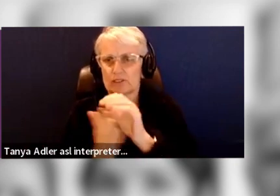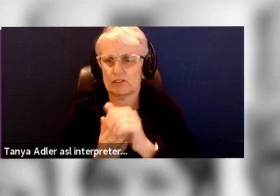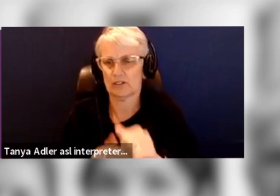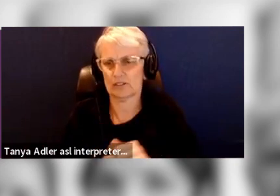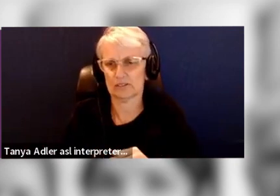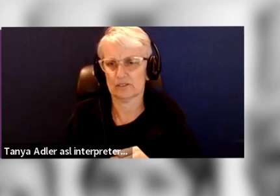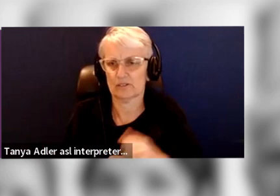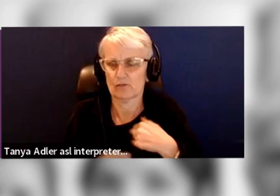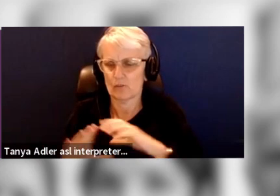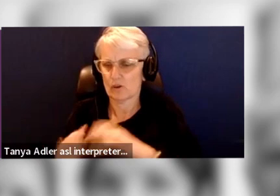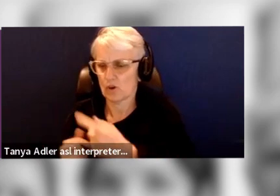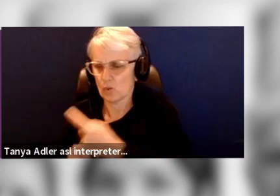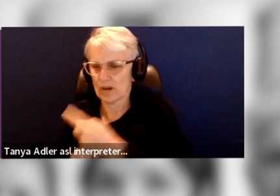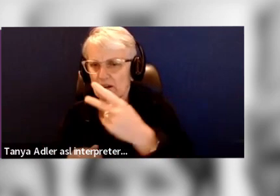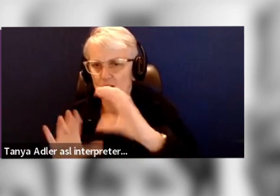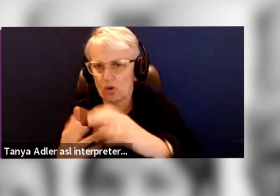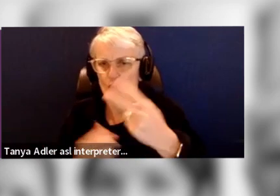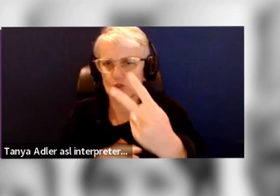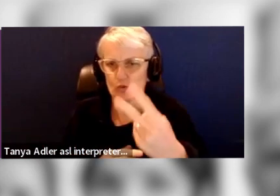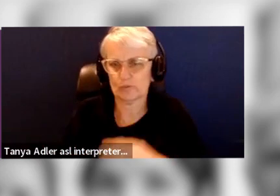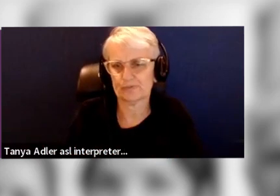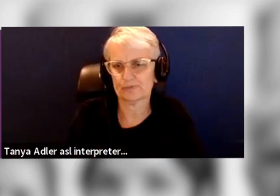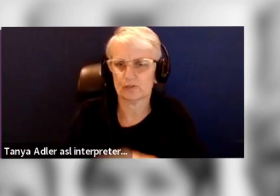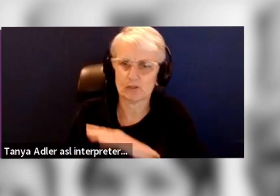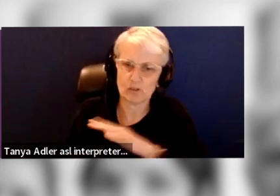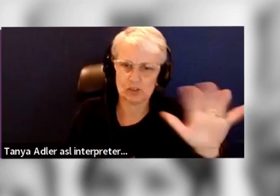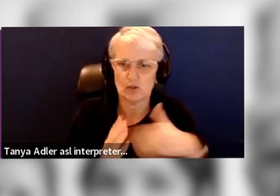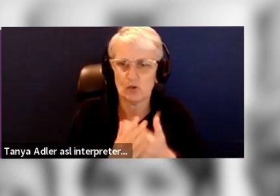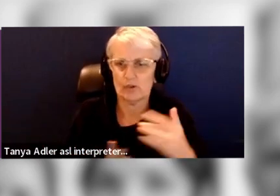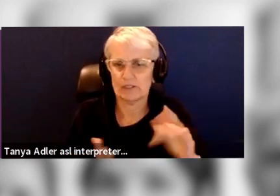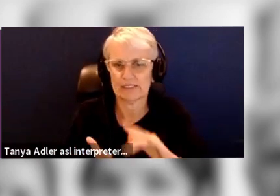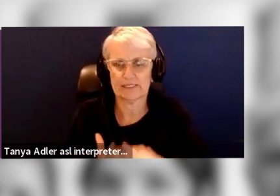from cohorts 1 and 2 across all centers.